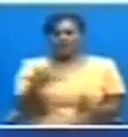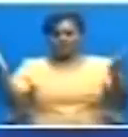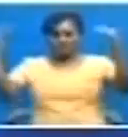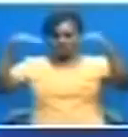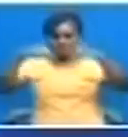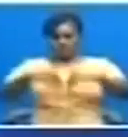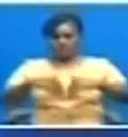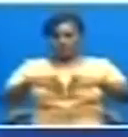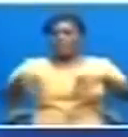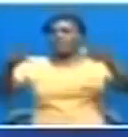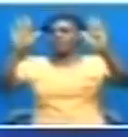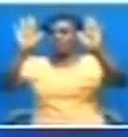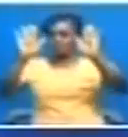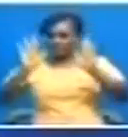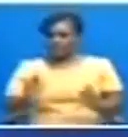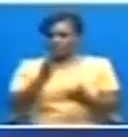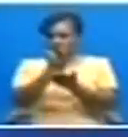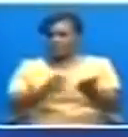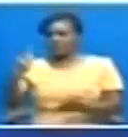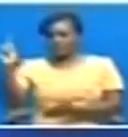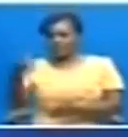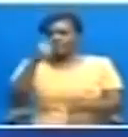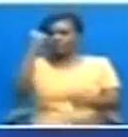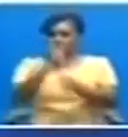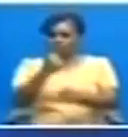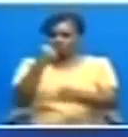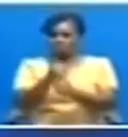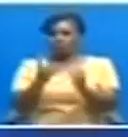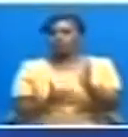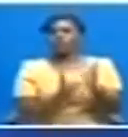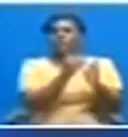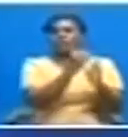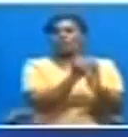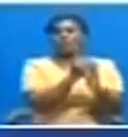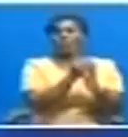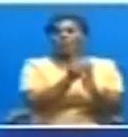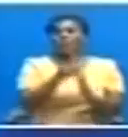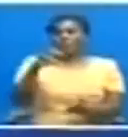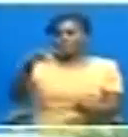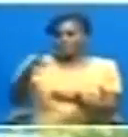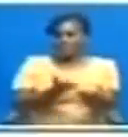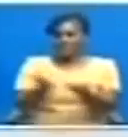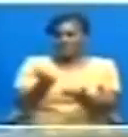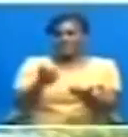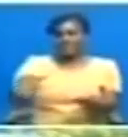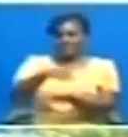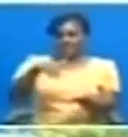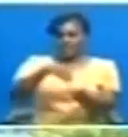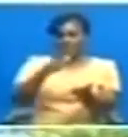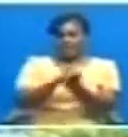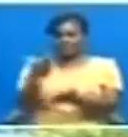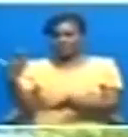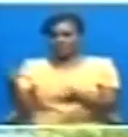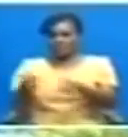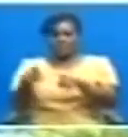congruence is an important part of what Kenya will do to develop the hub and to develop facilities such